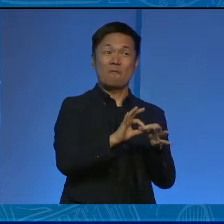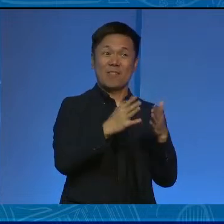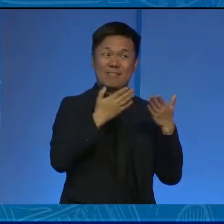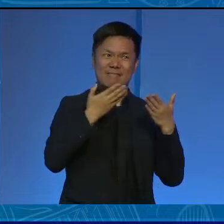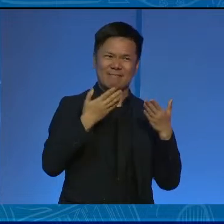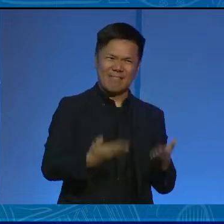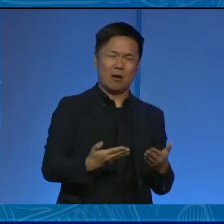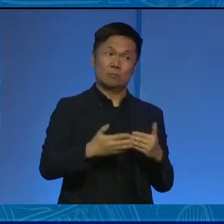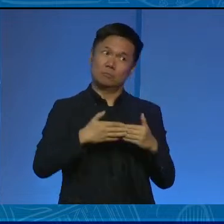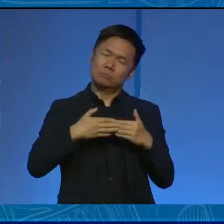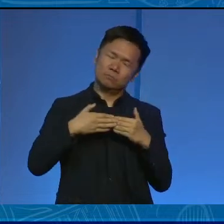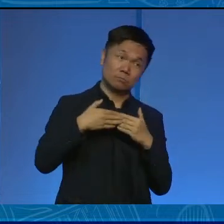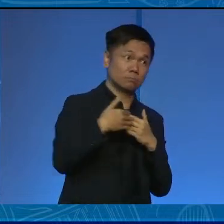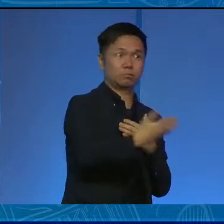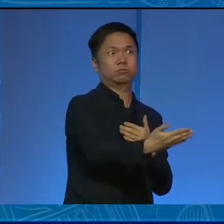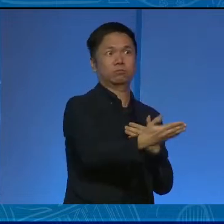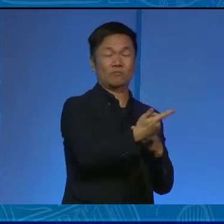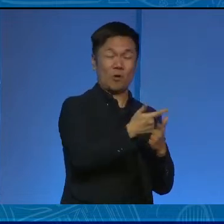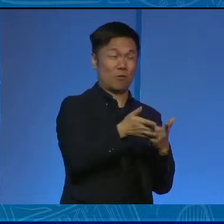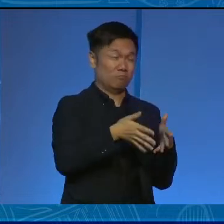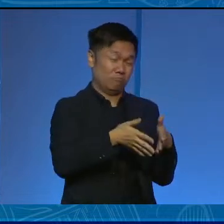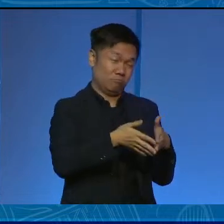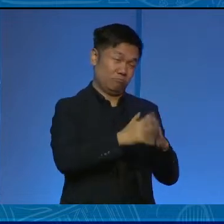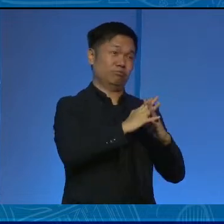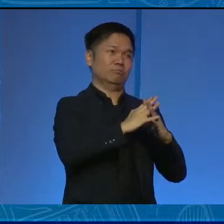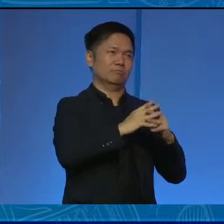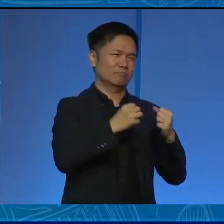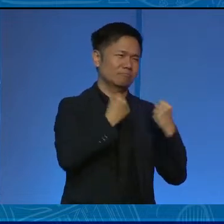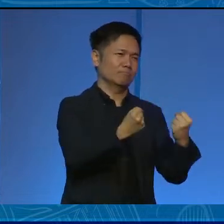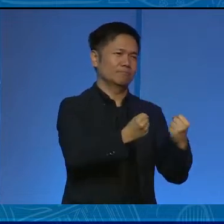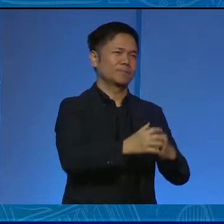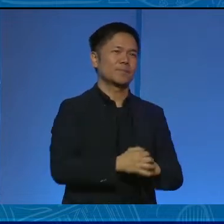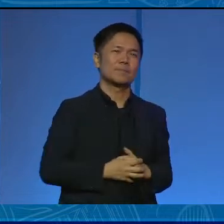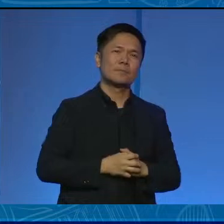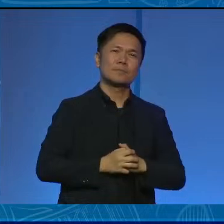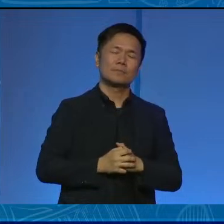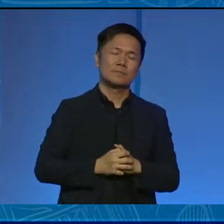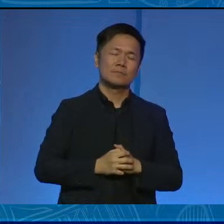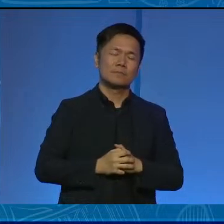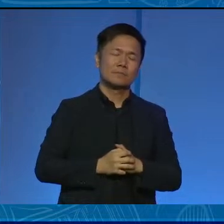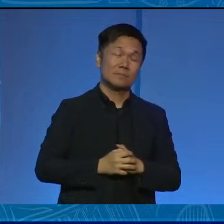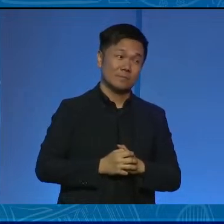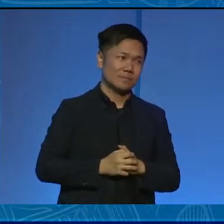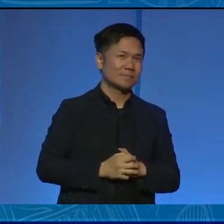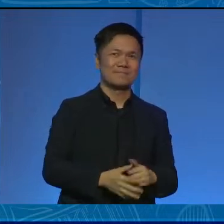now and for future generations. Speaking